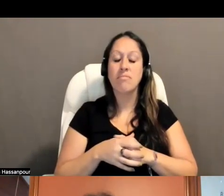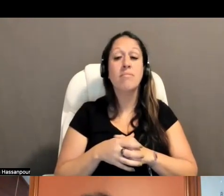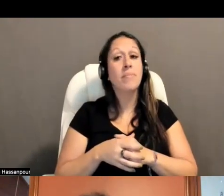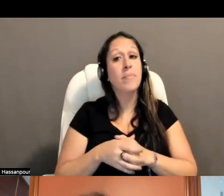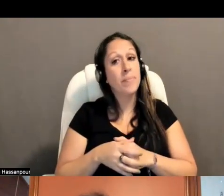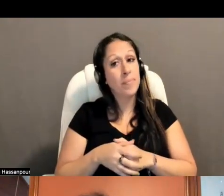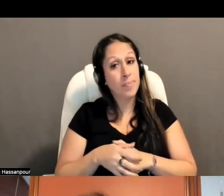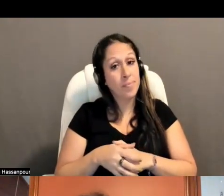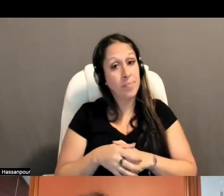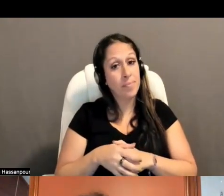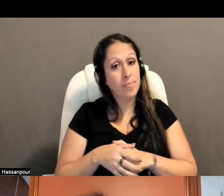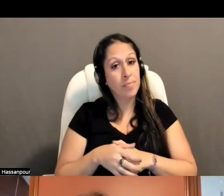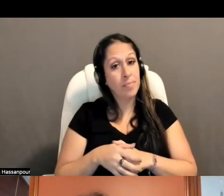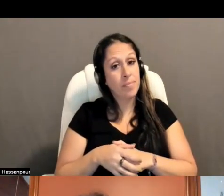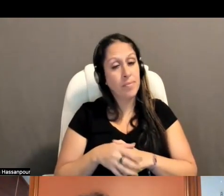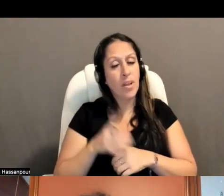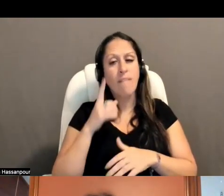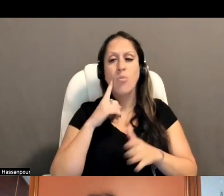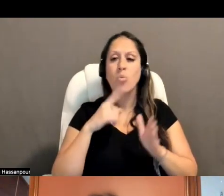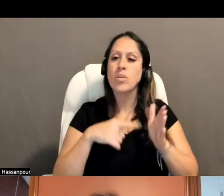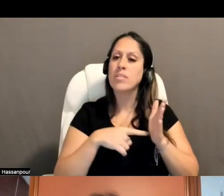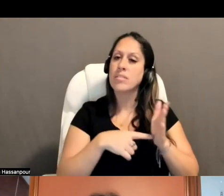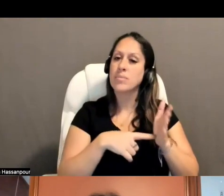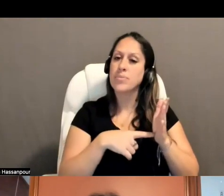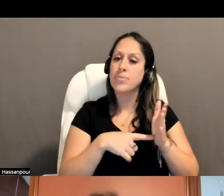Um, for example,